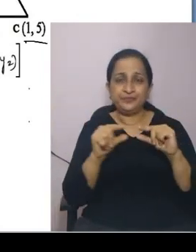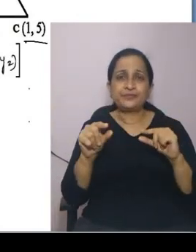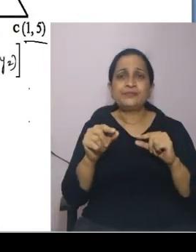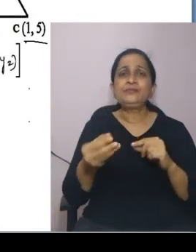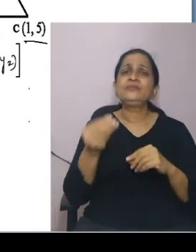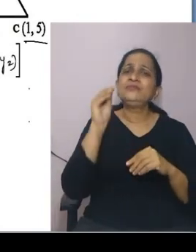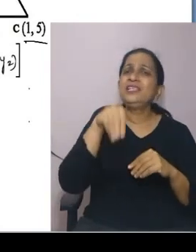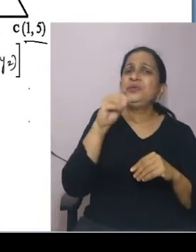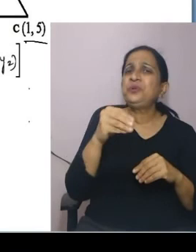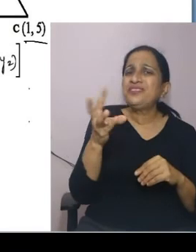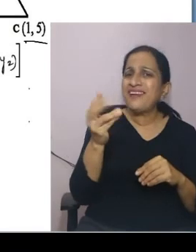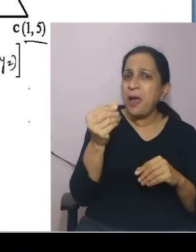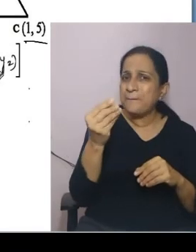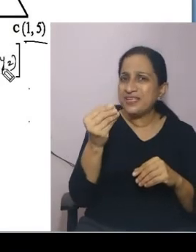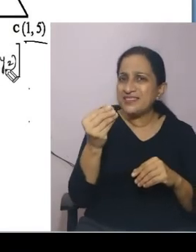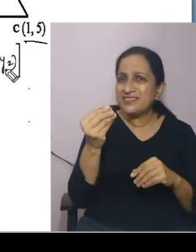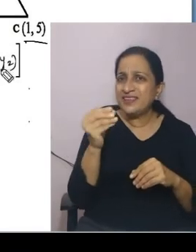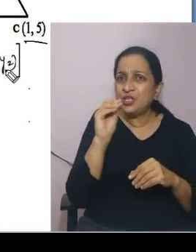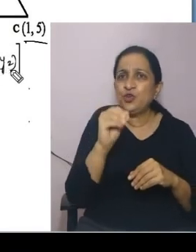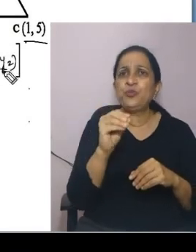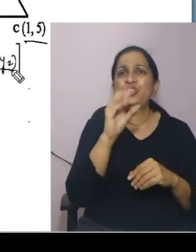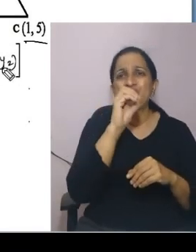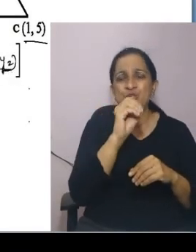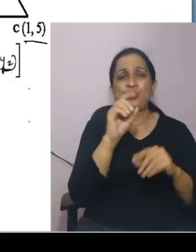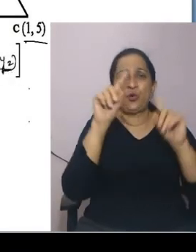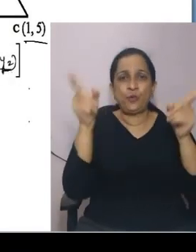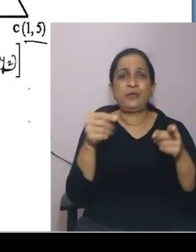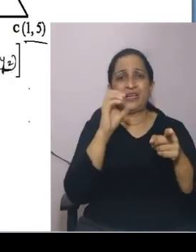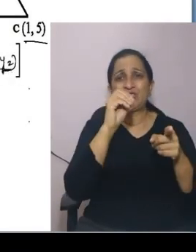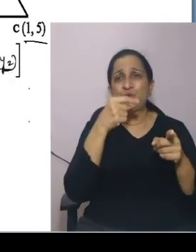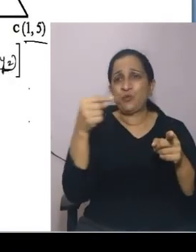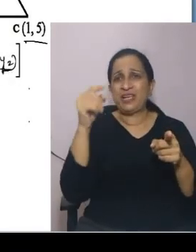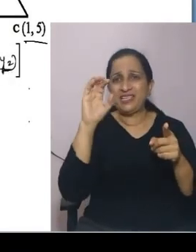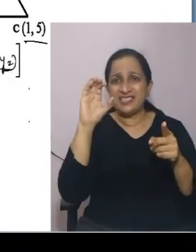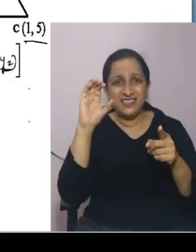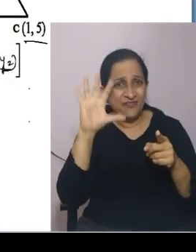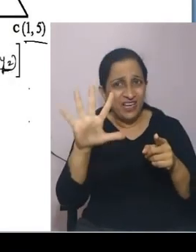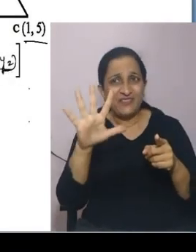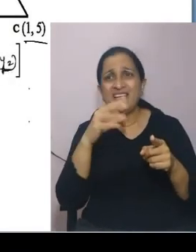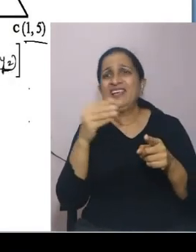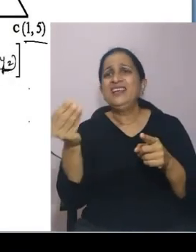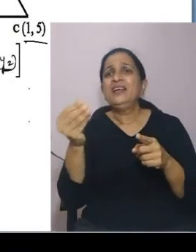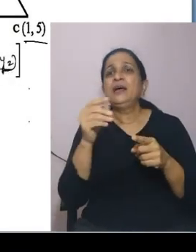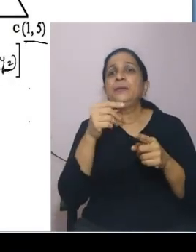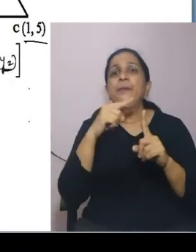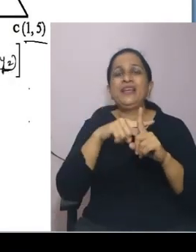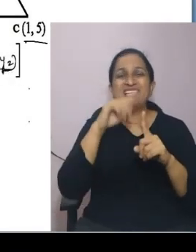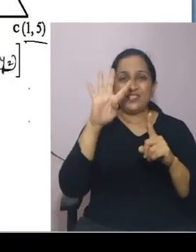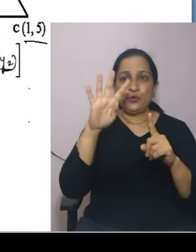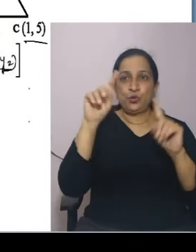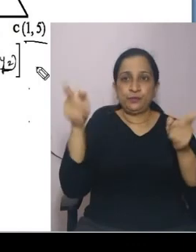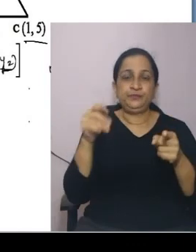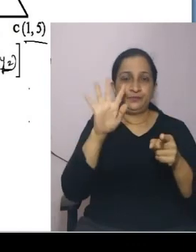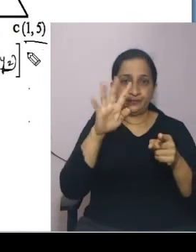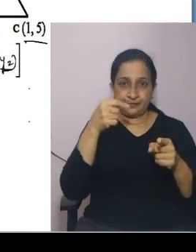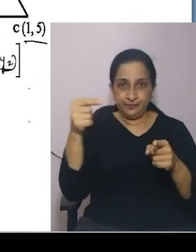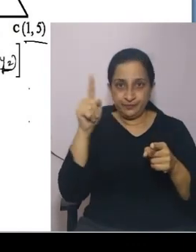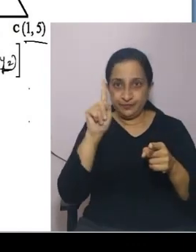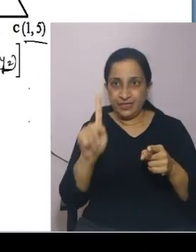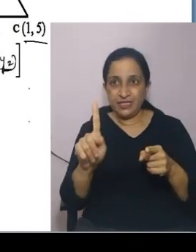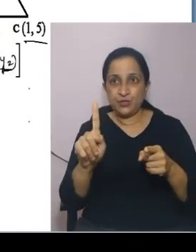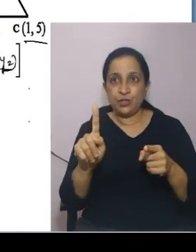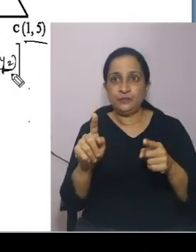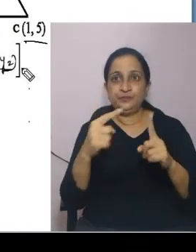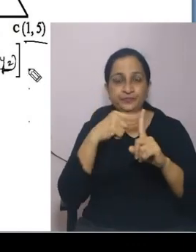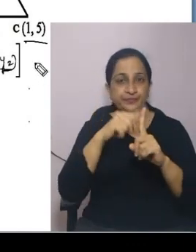after y3 becomes y1, after y1 becomes y2. So this is the order, cyclic order in which you have to put the equation. If